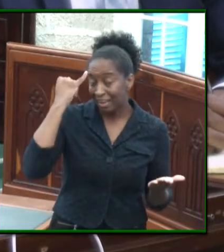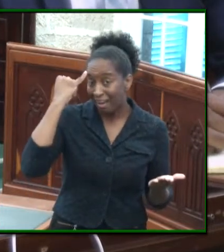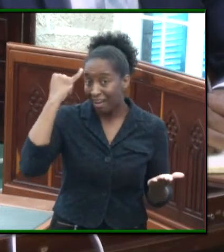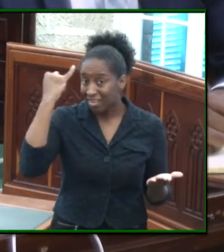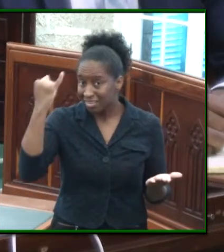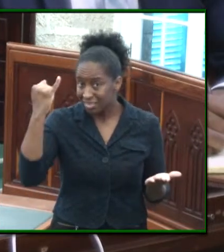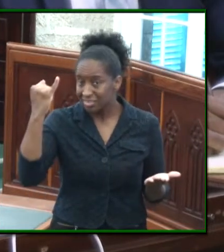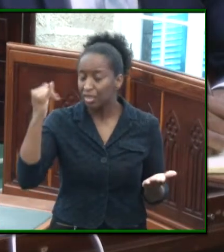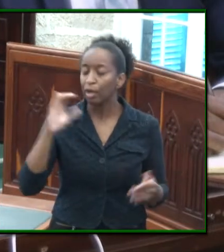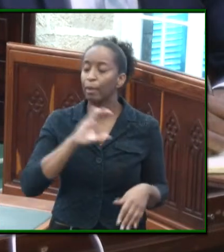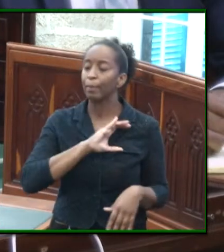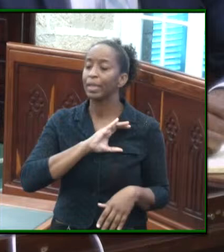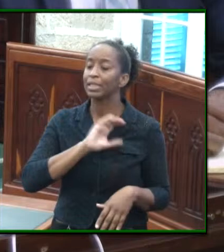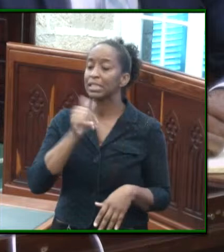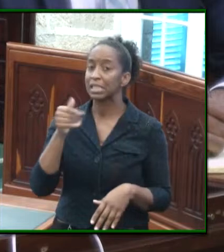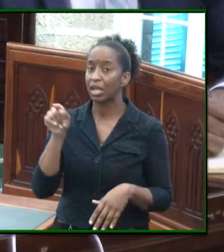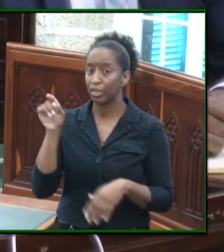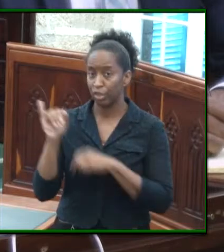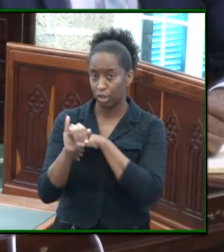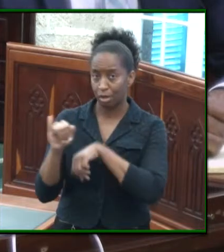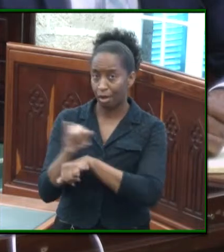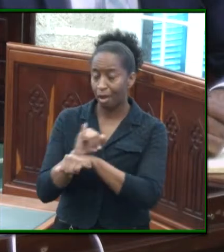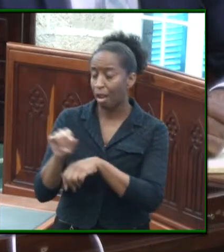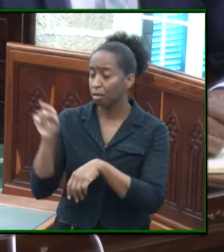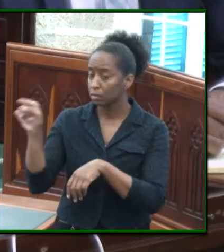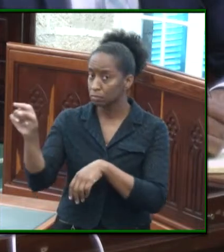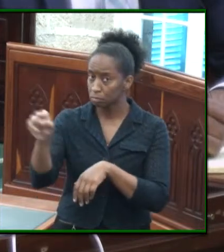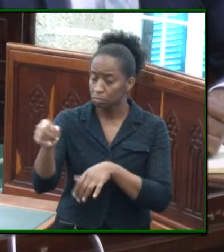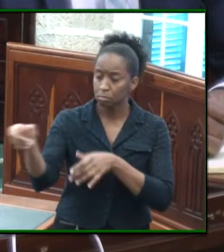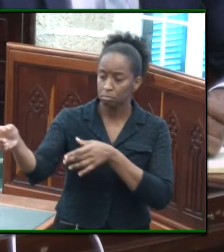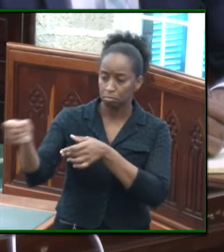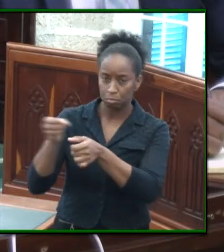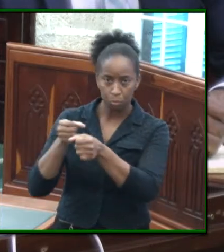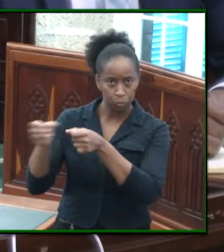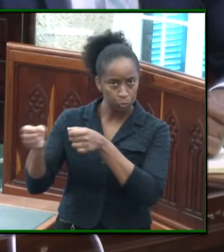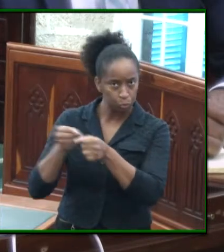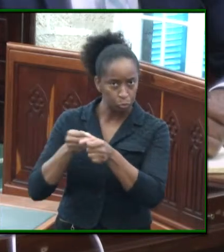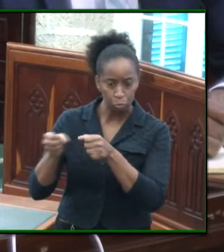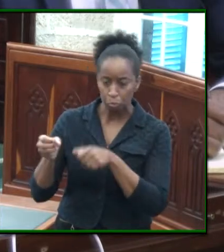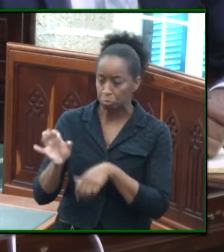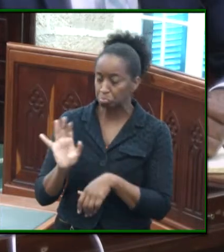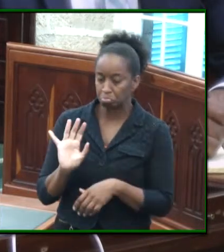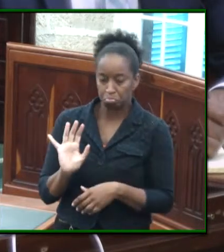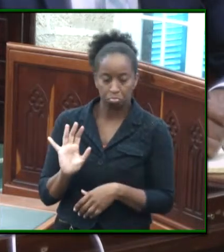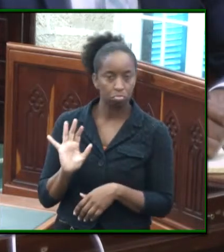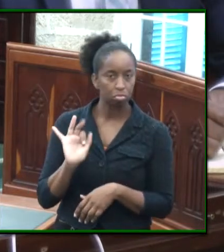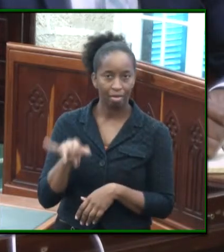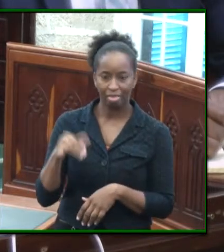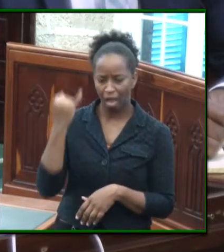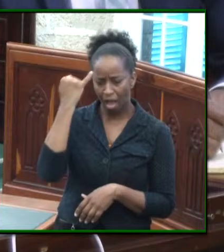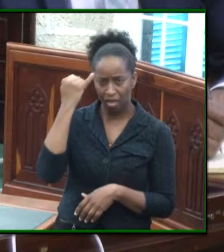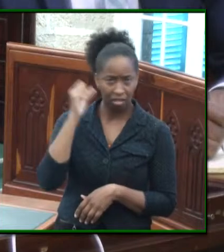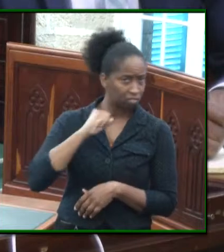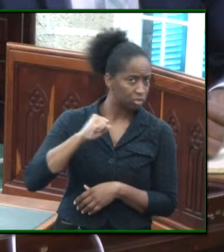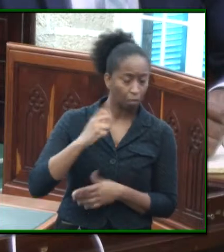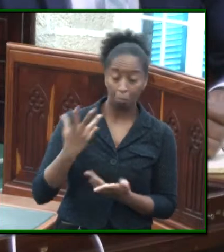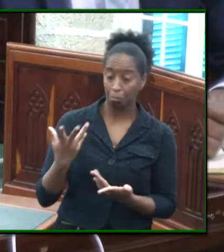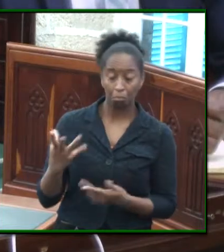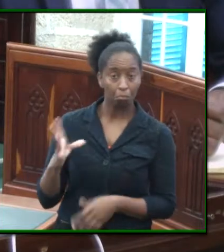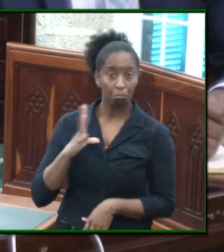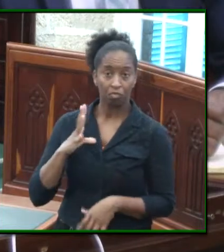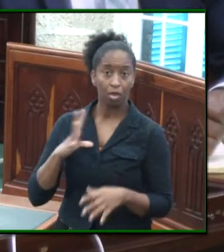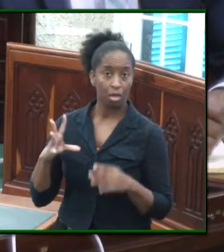police officers. There's significant benefit in that because you're bringing in people who already know the ropes. They would just have